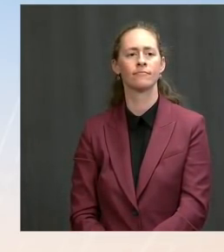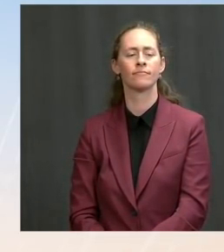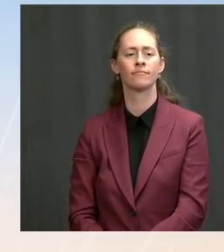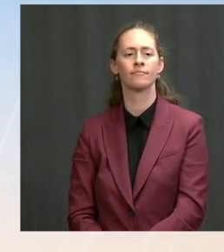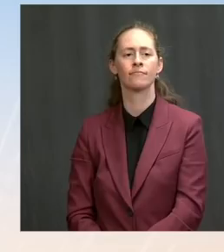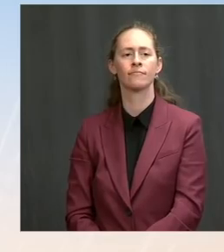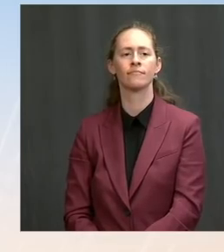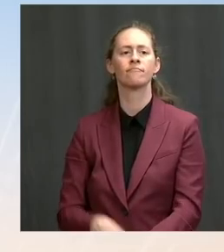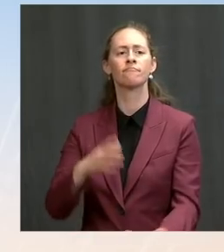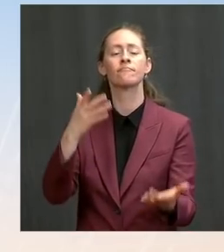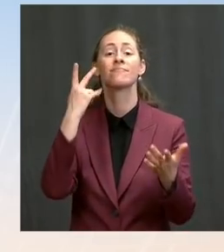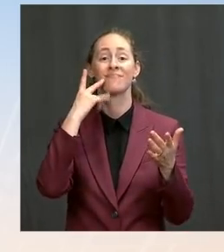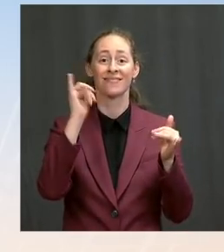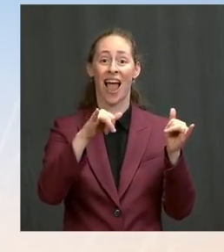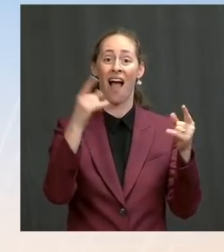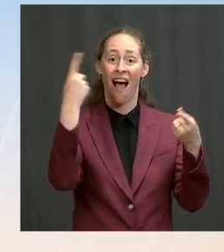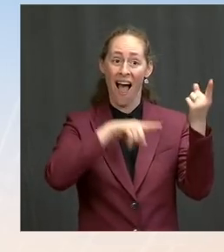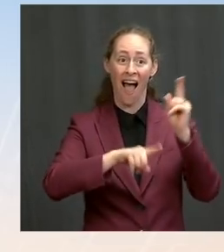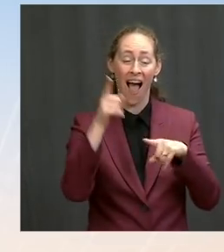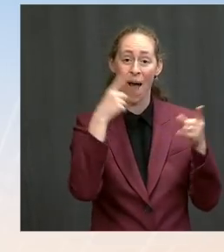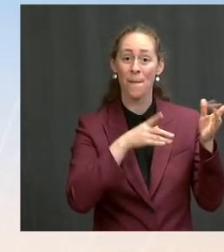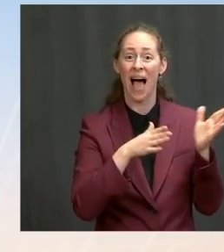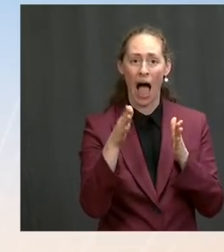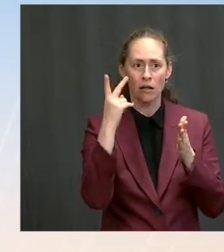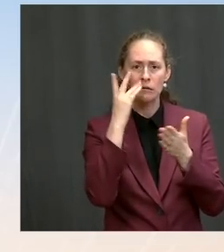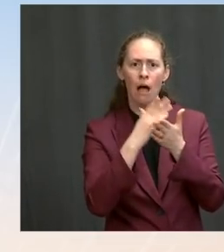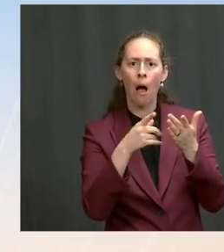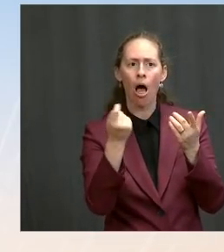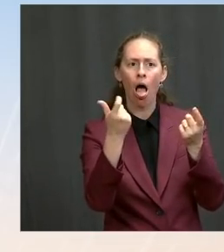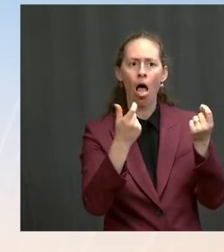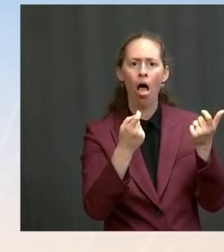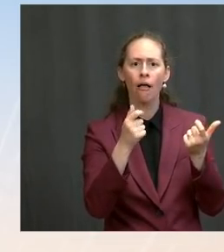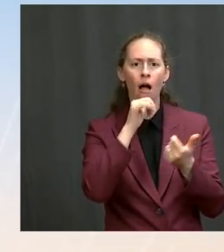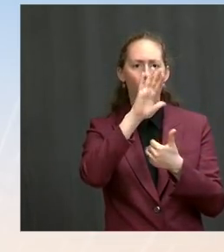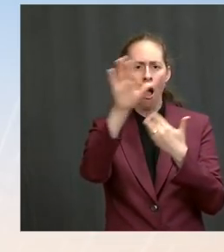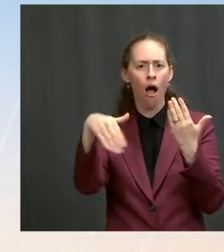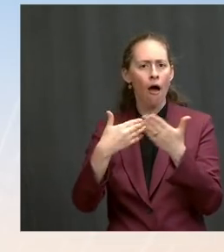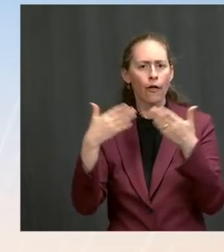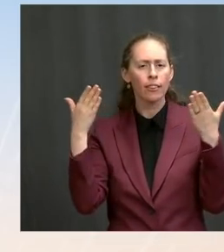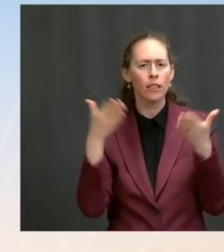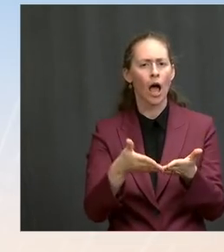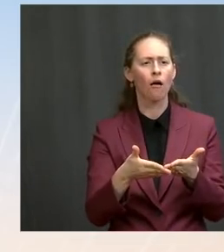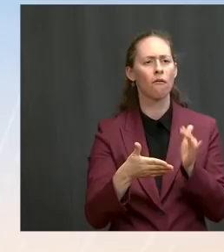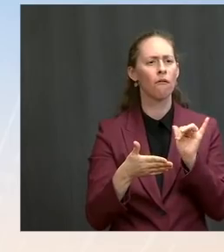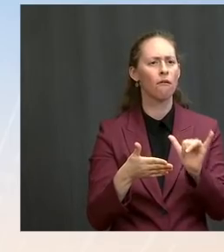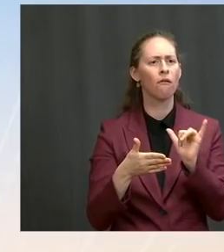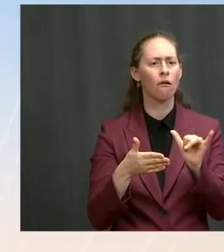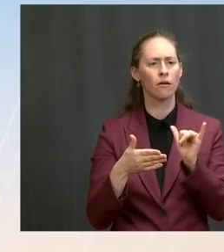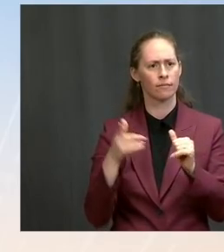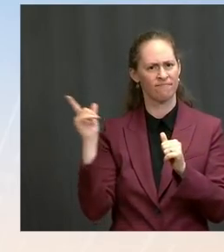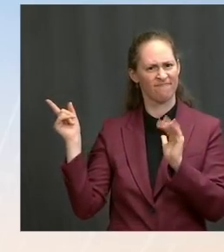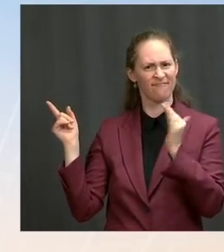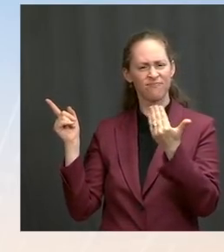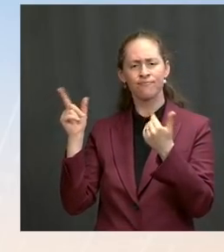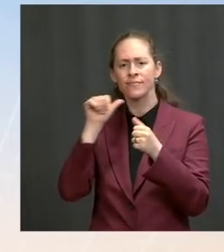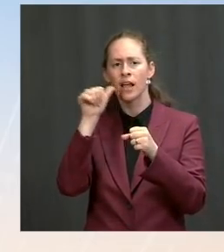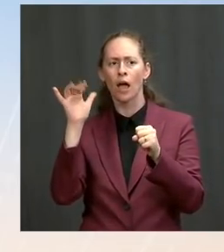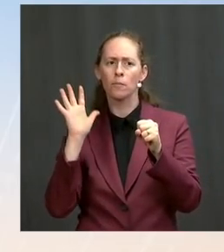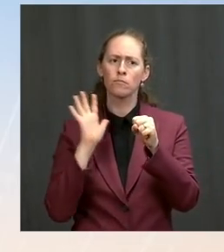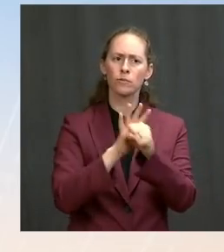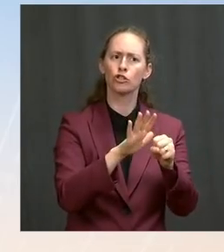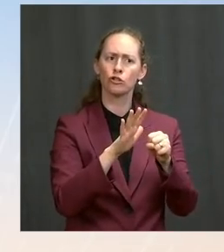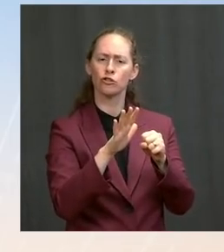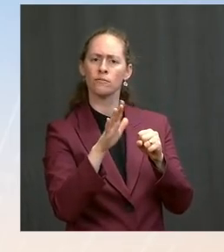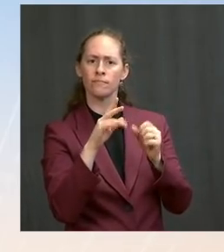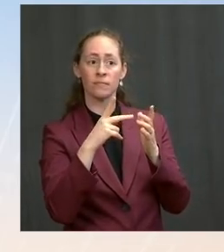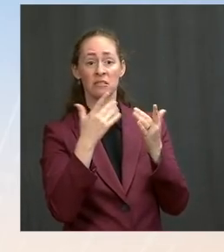compromise. So obviously there are things that didn't make it in there, that the White House is not pushing for them to be in the reconciliation bill. So I